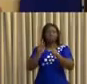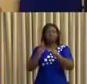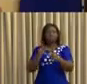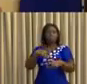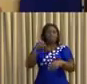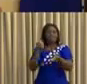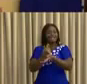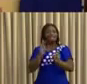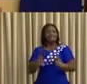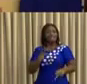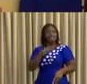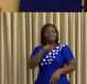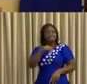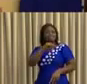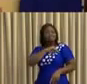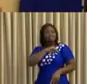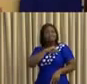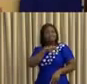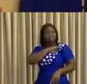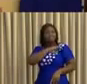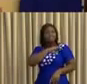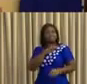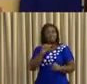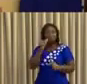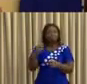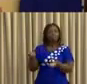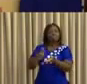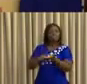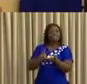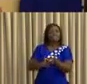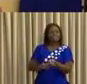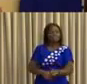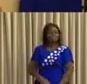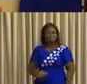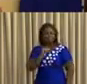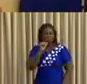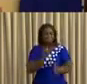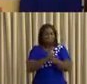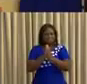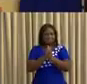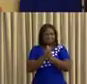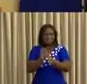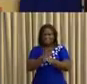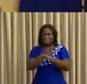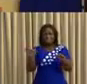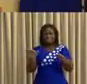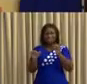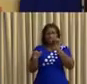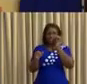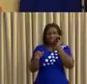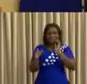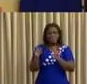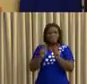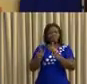Ghanaian from registering in tomorrow's exercise. Nor am I interested in any improper